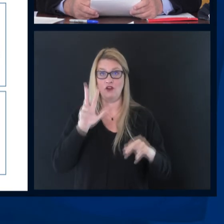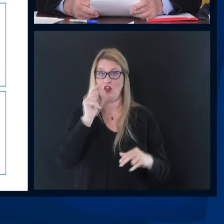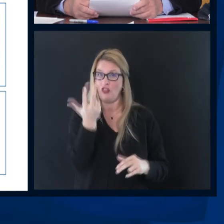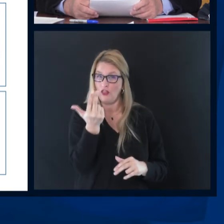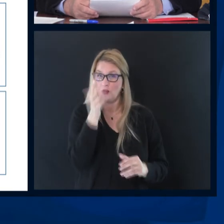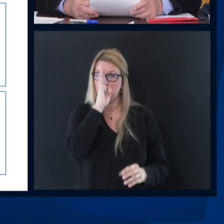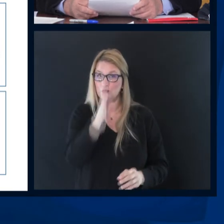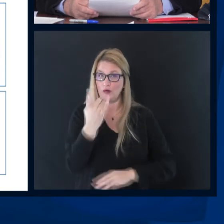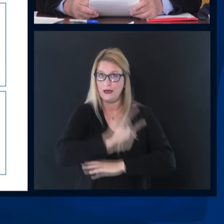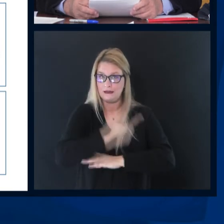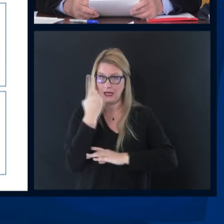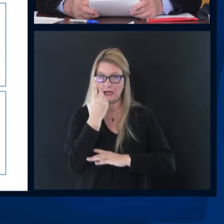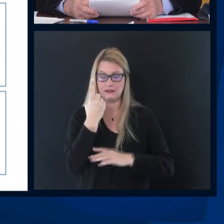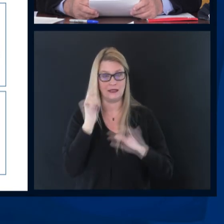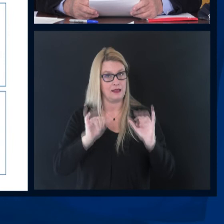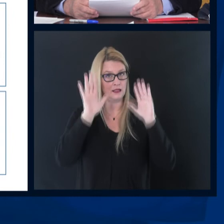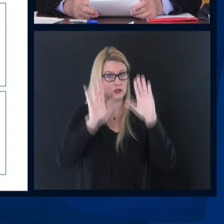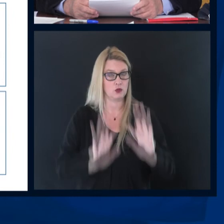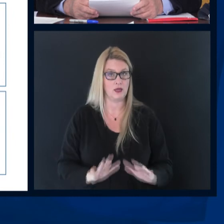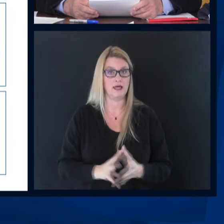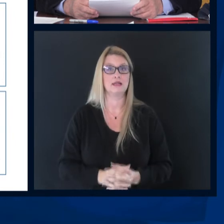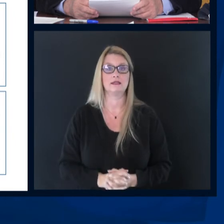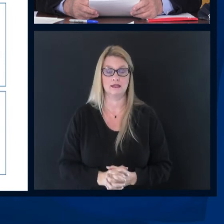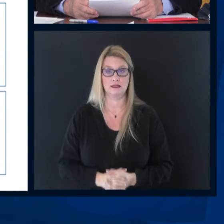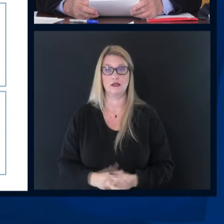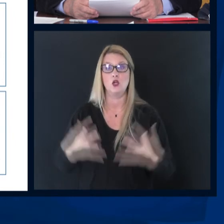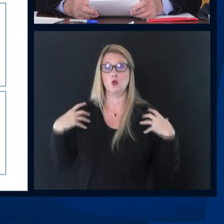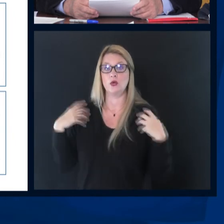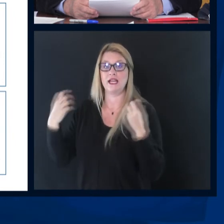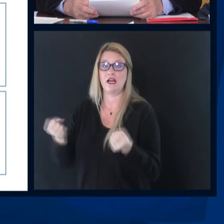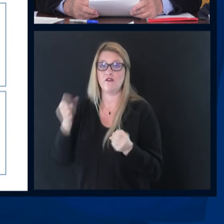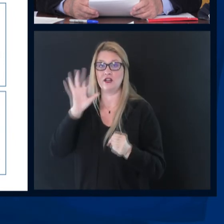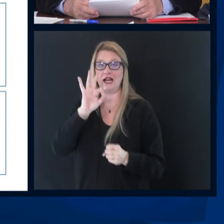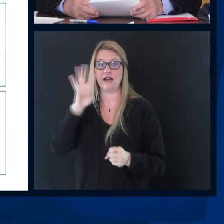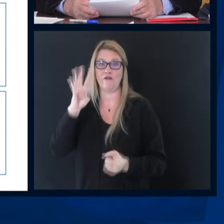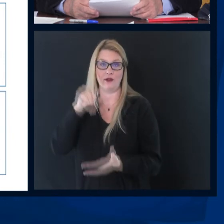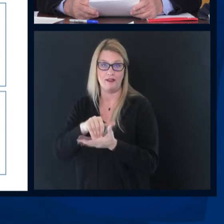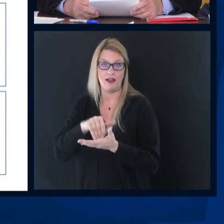days. That's great. Our recovered cases are